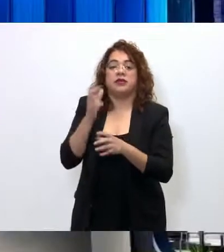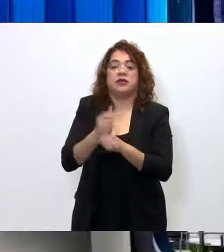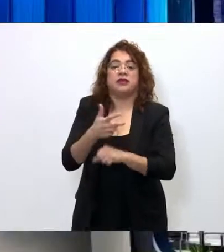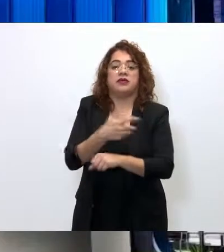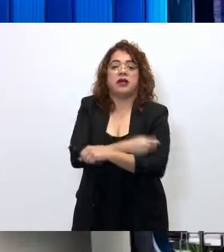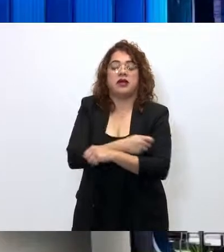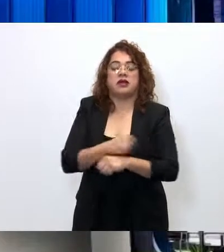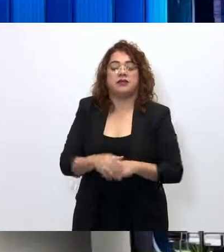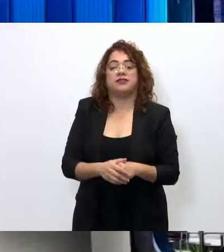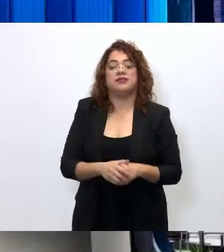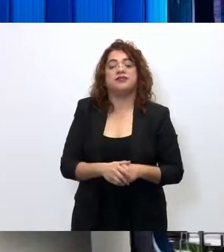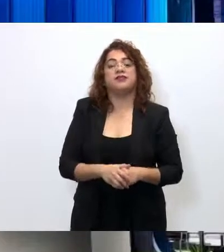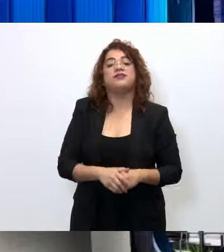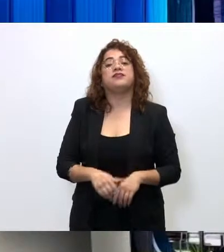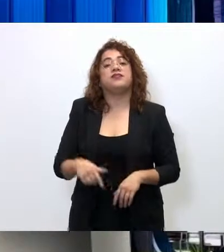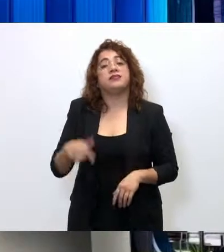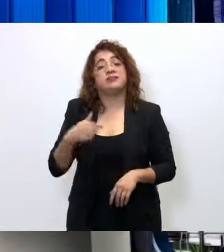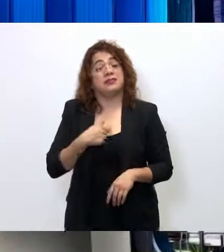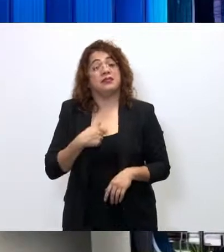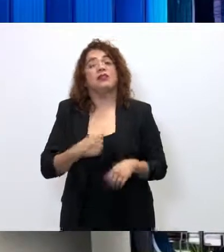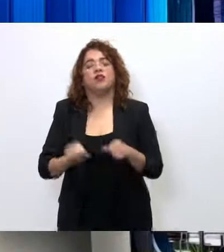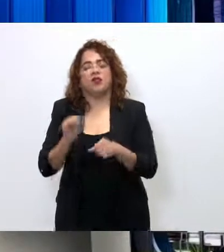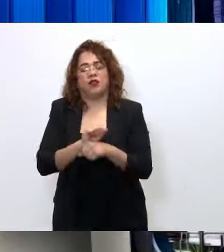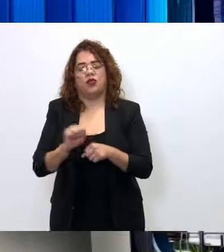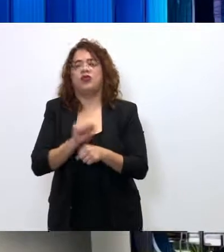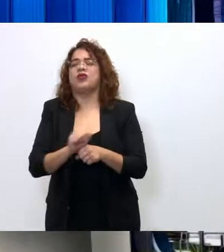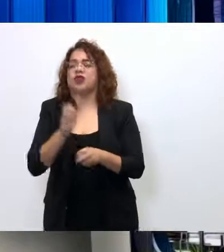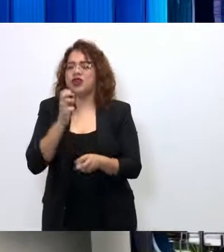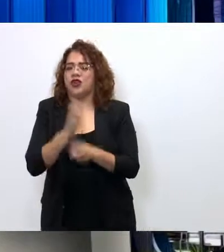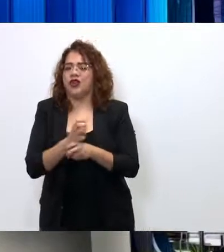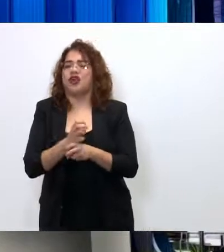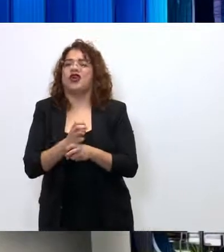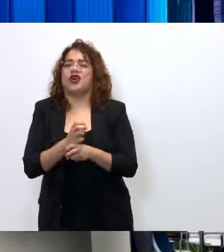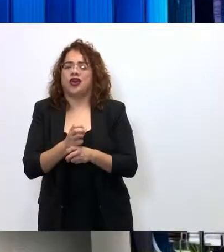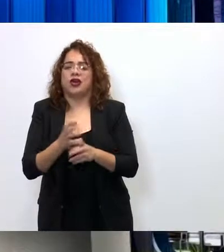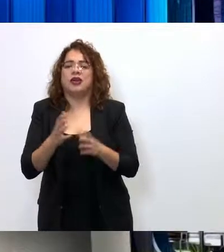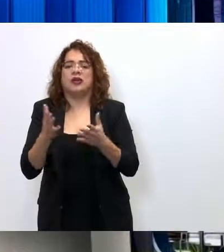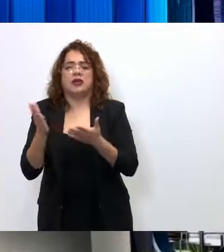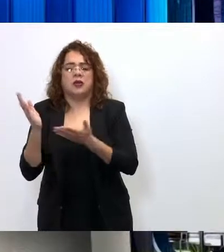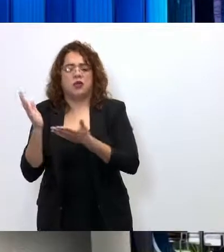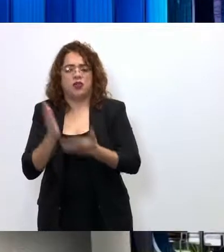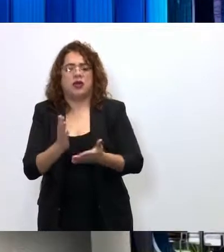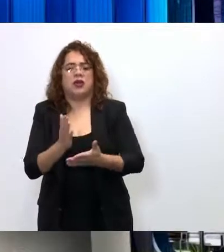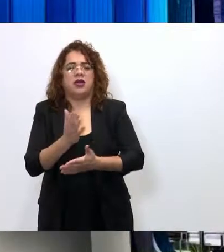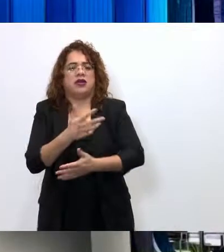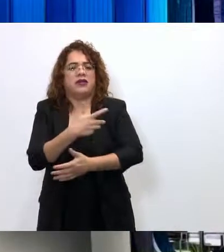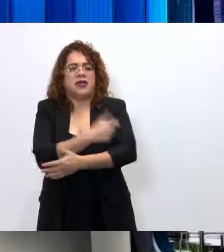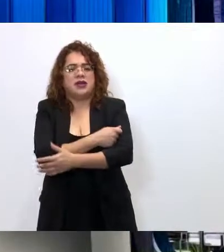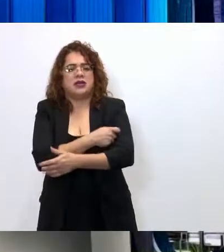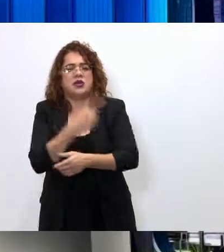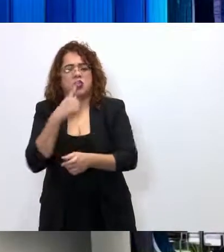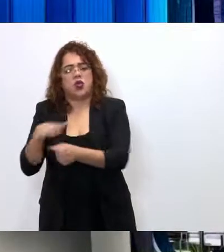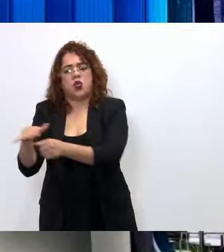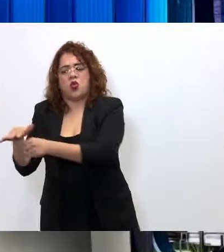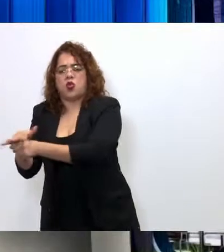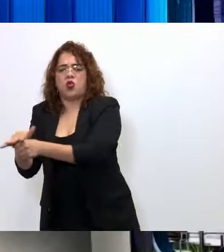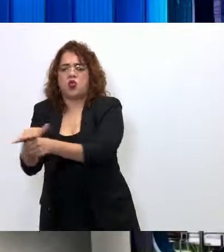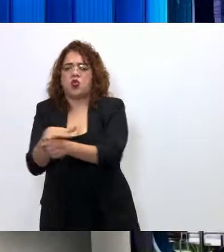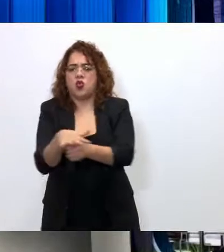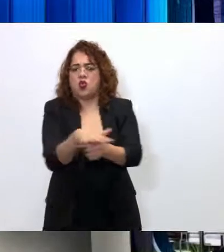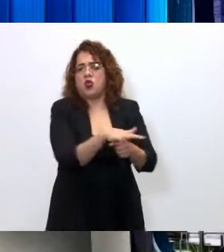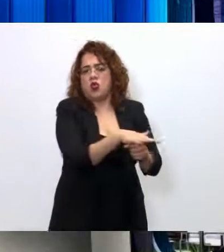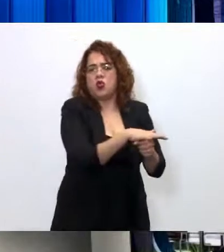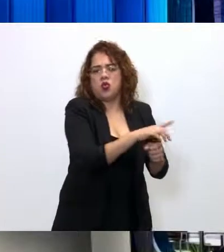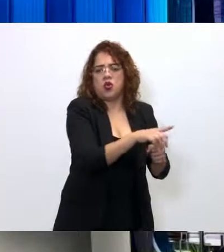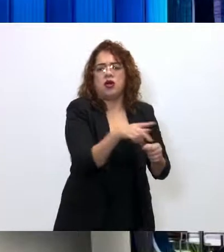actually working very hard to get more vaccine more localized. And so we are continuing with the pop-ups, and we foresee that we'll